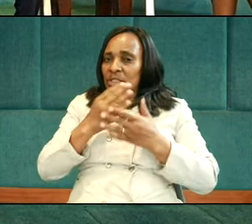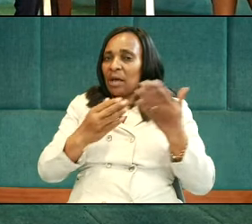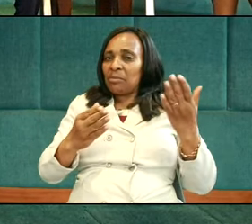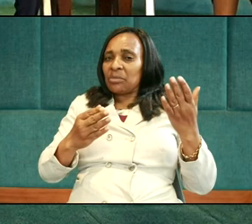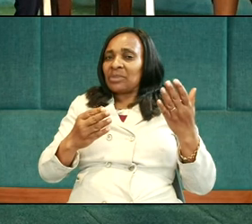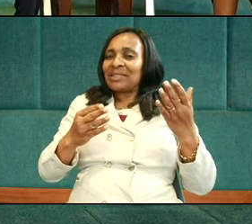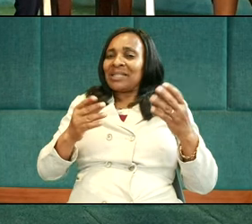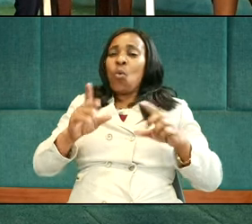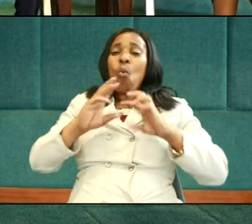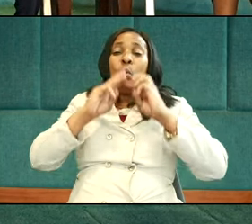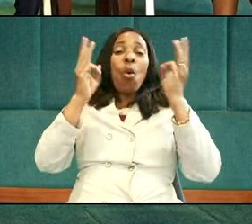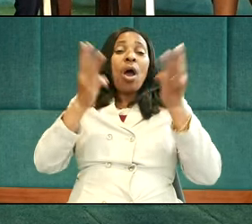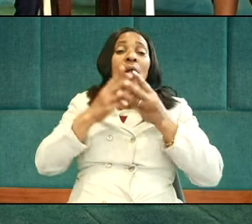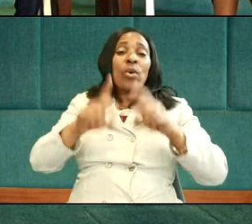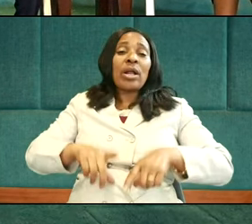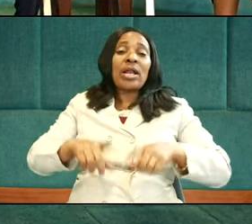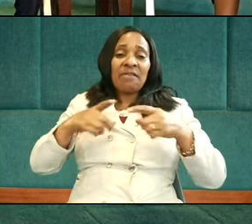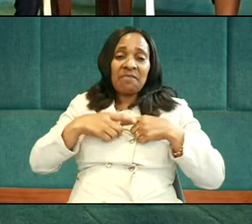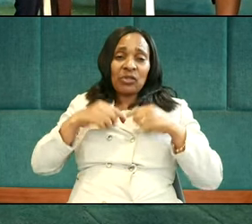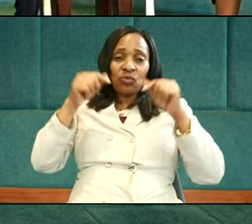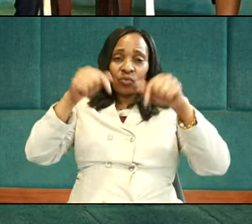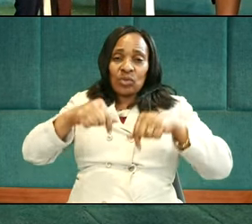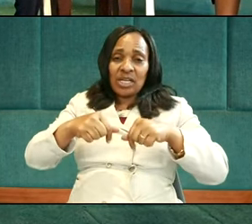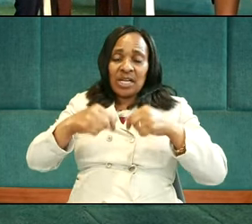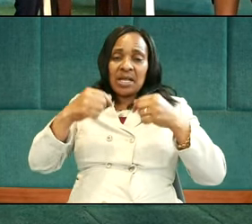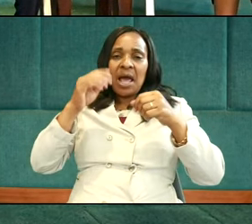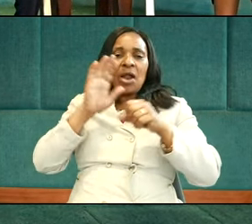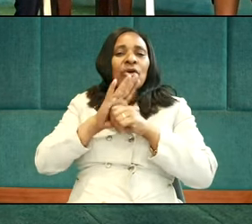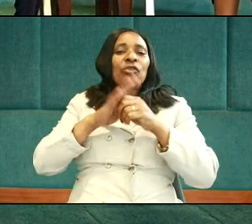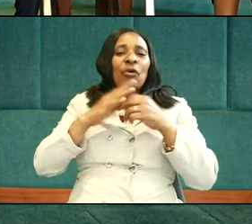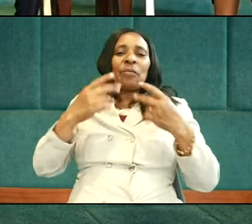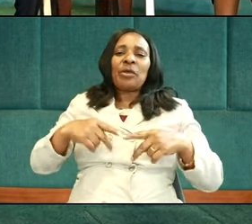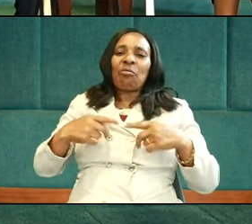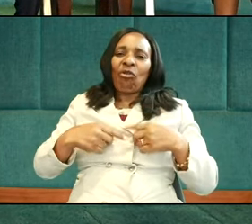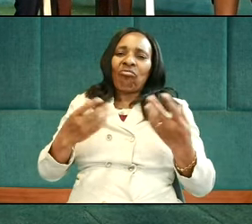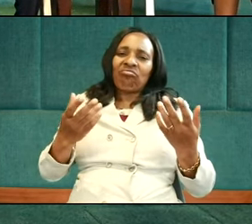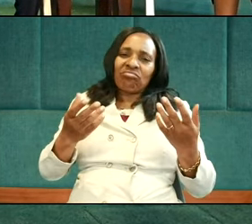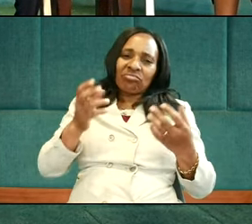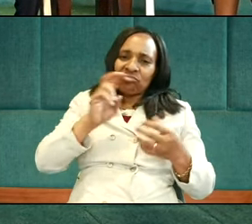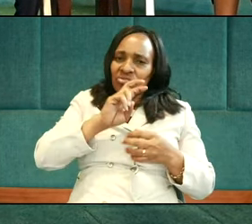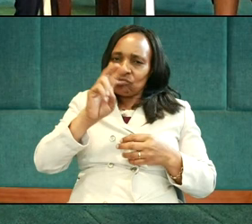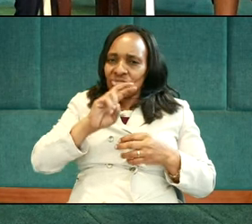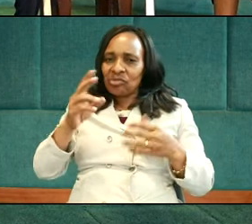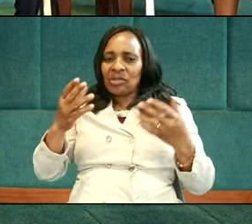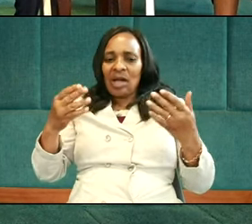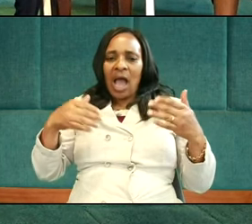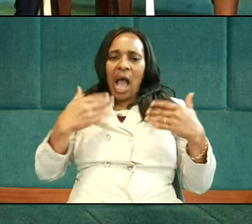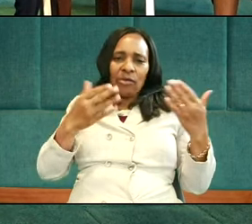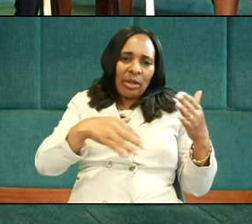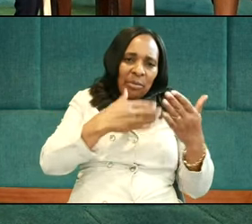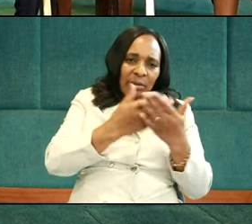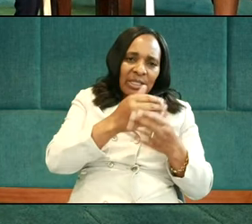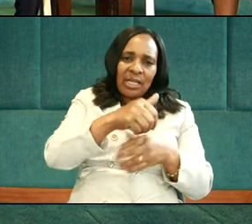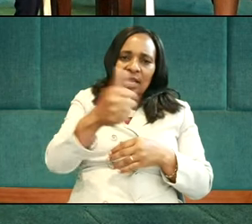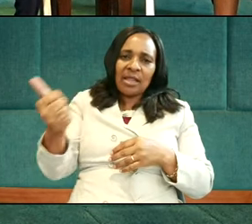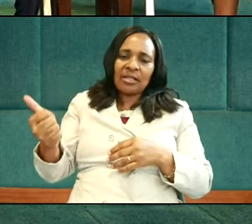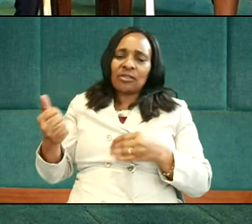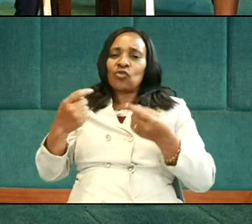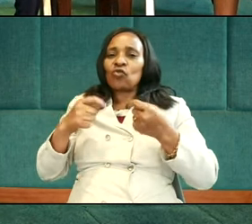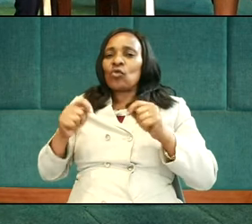the world we live in today, a lot of people care about how they look and how they present to others. And in trying